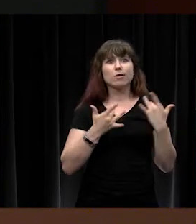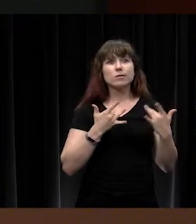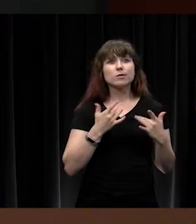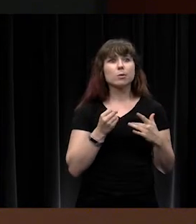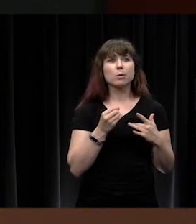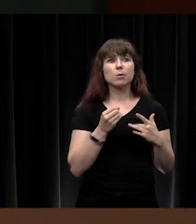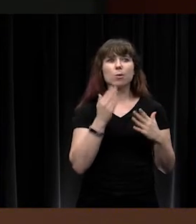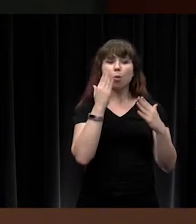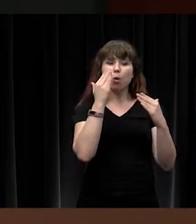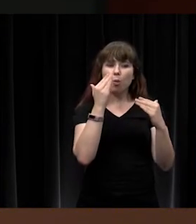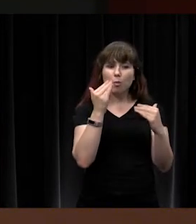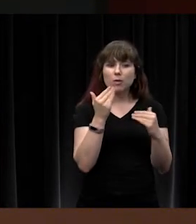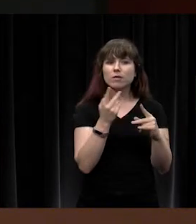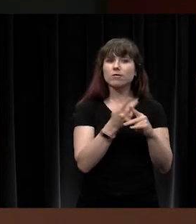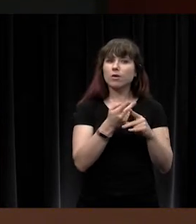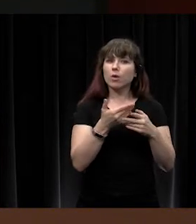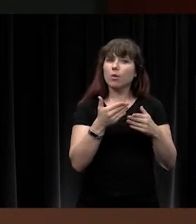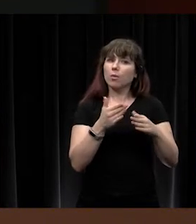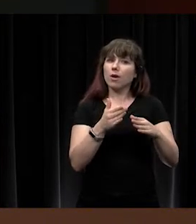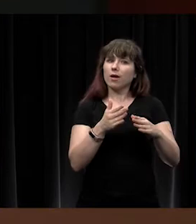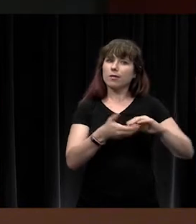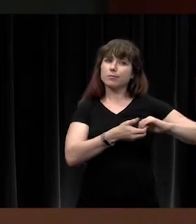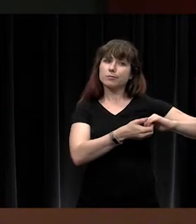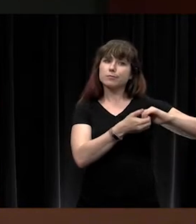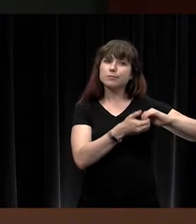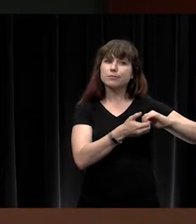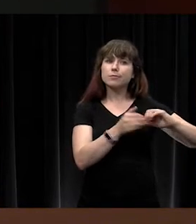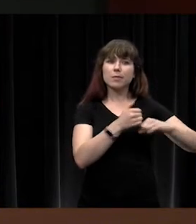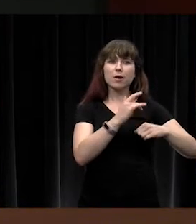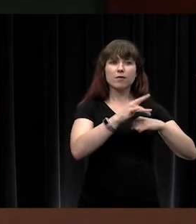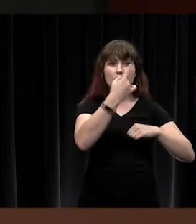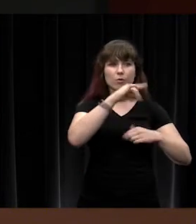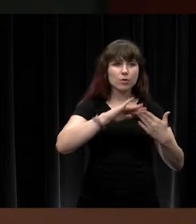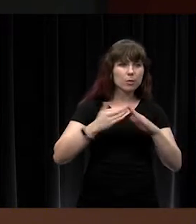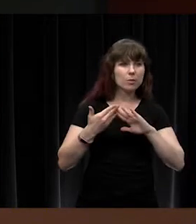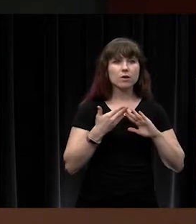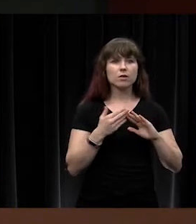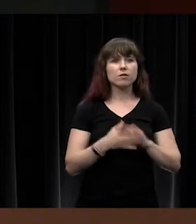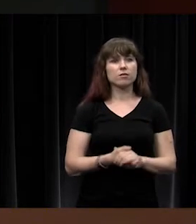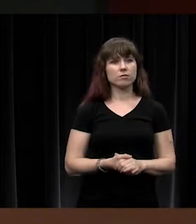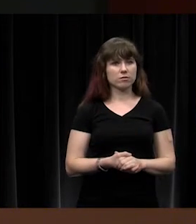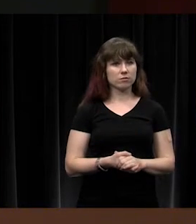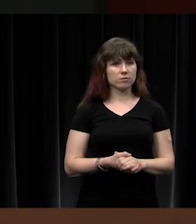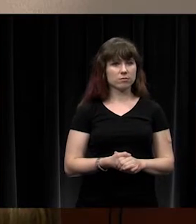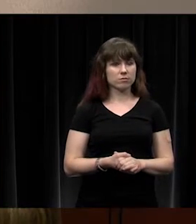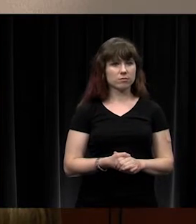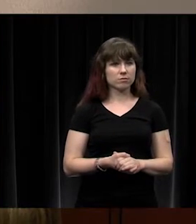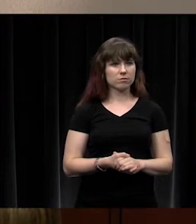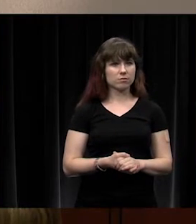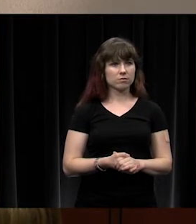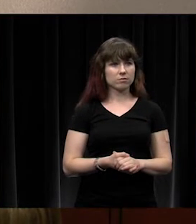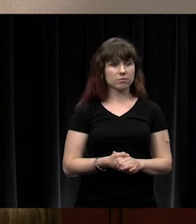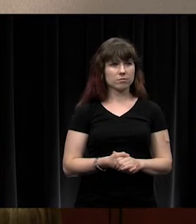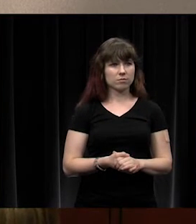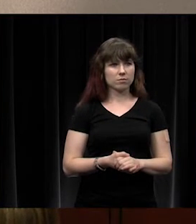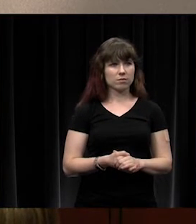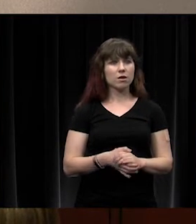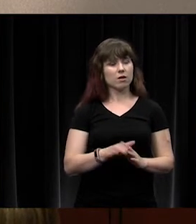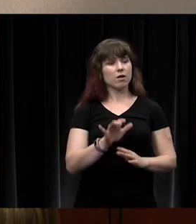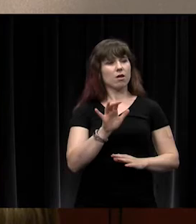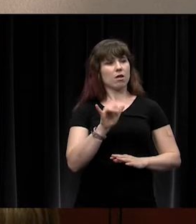that we'll find a way to partner with them to make it available to the community as much as we can. That was an intimate part of the